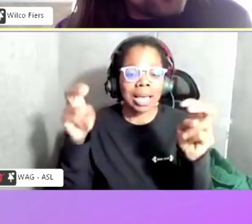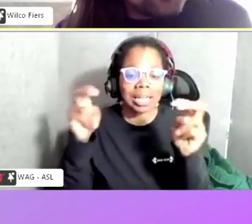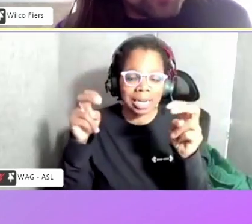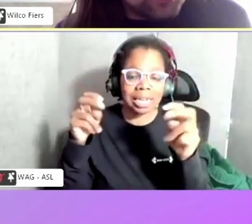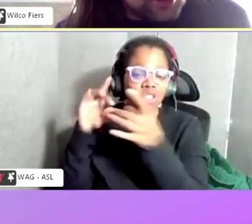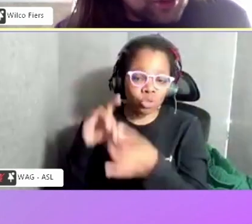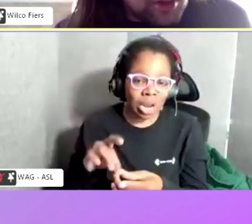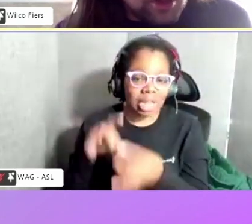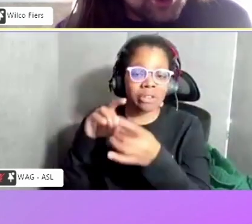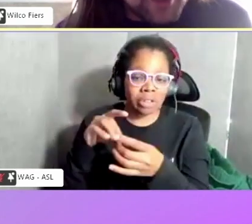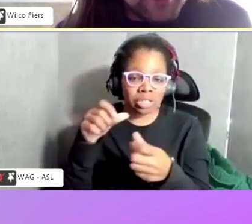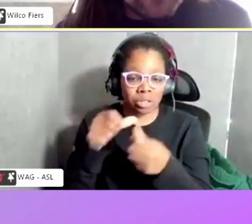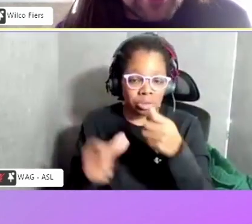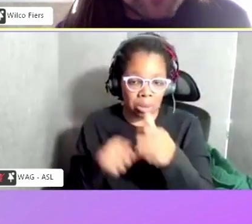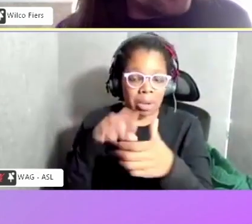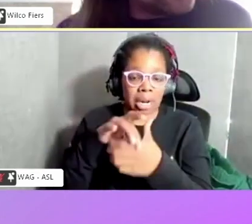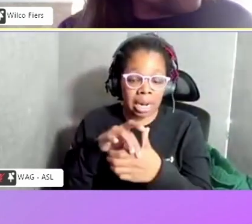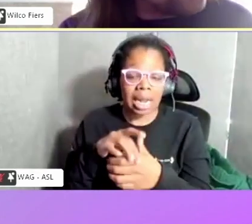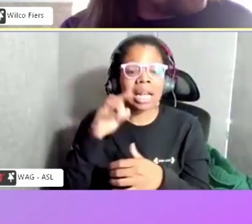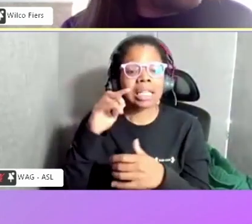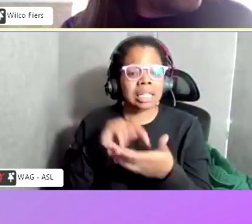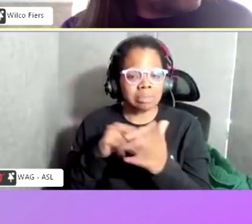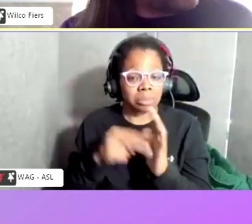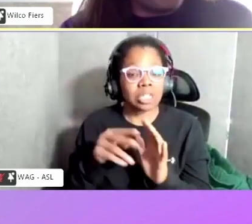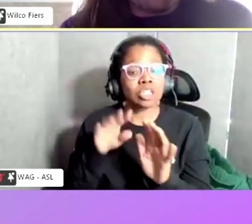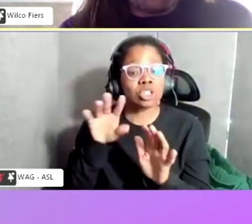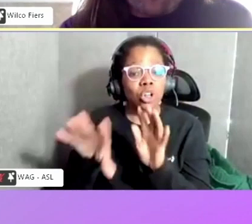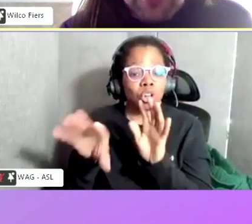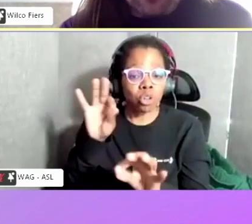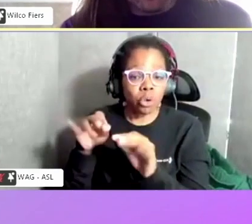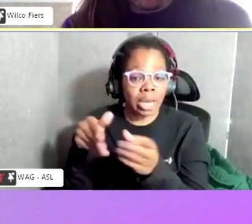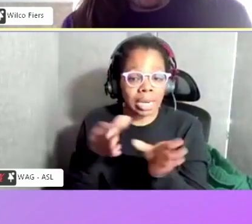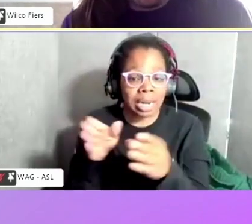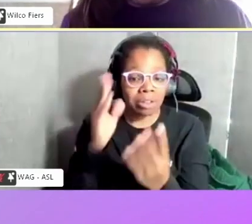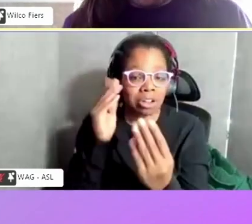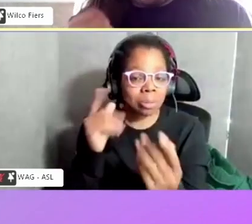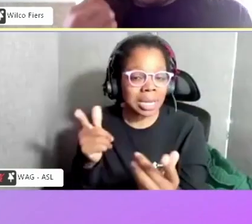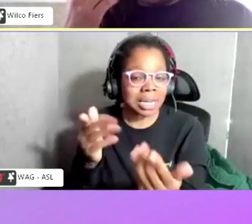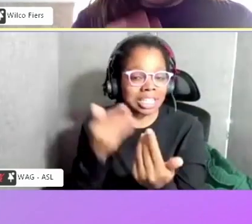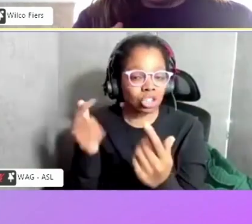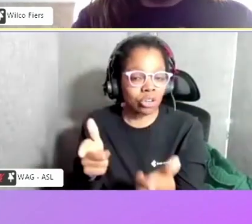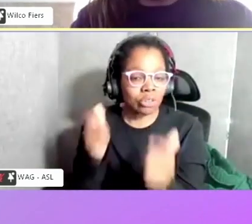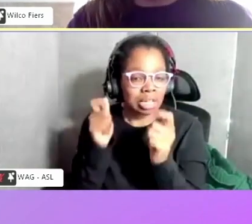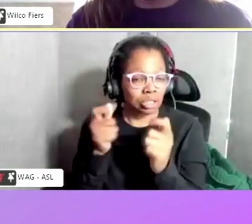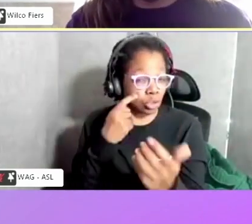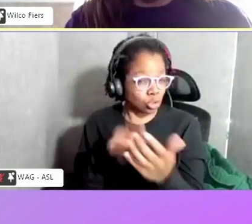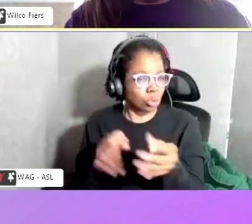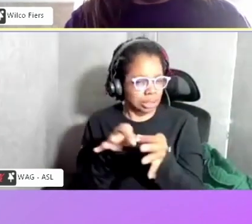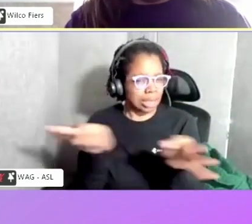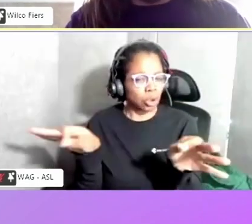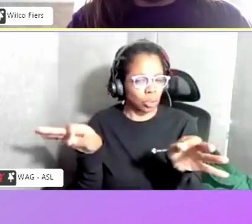content. This makes locating and navigating information easier and faster. You'll notice the language